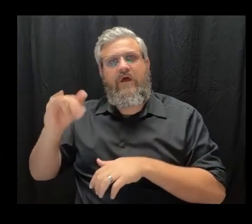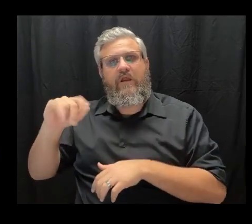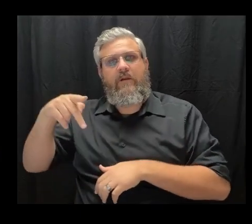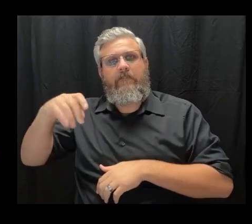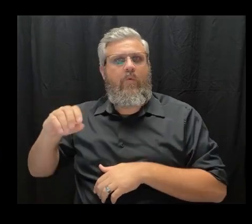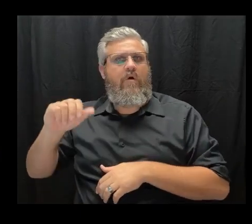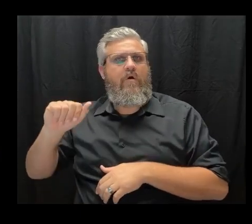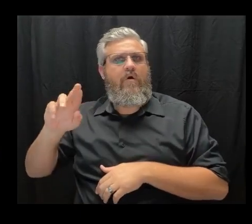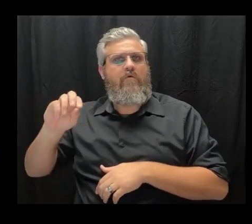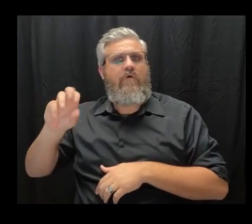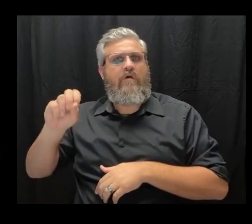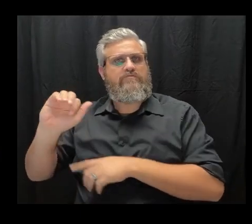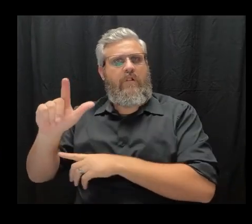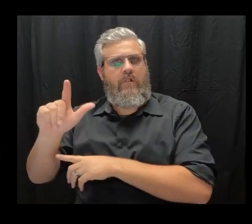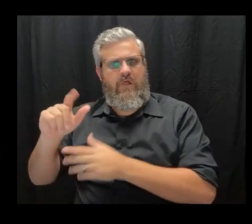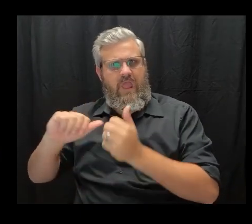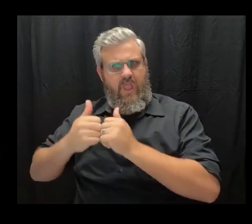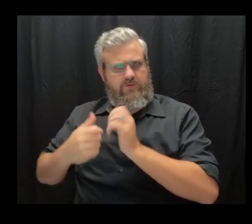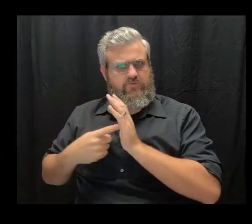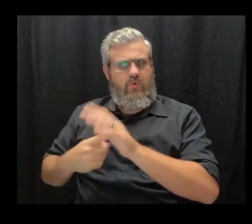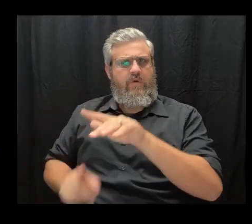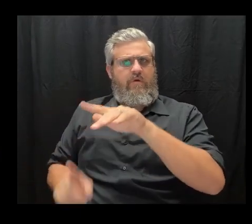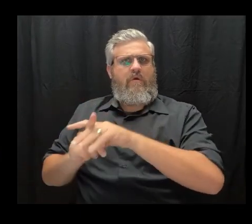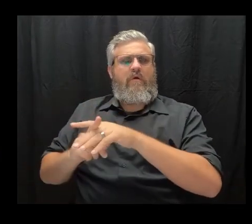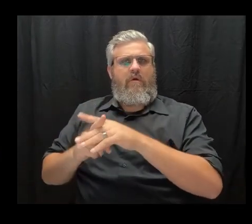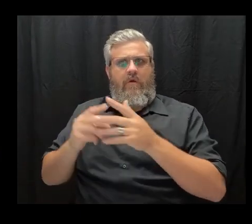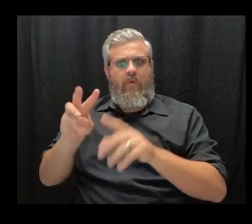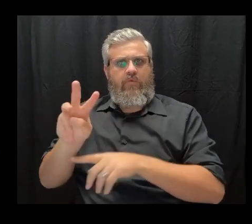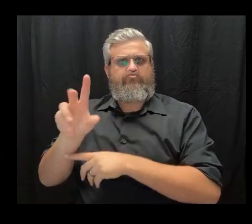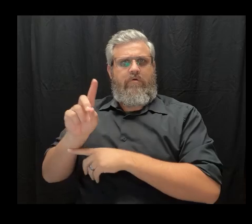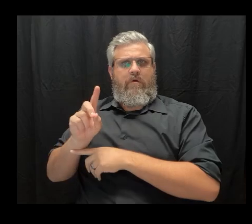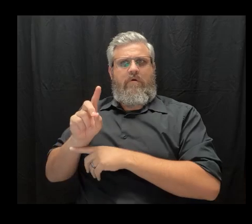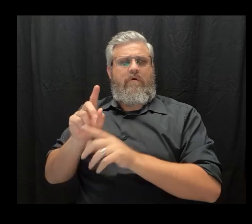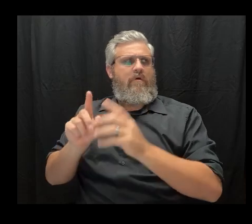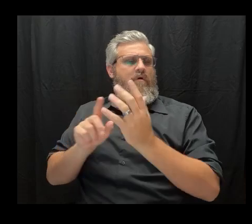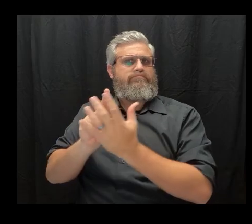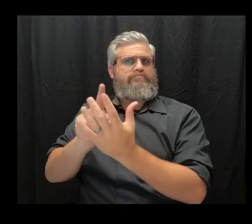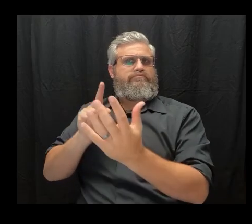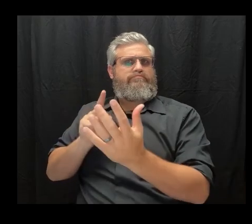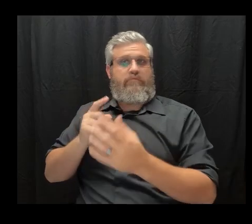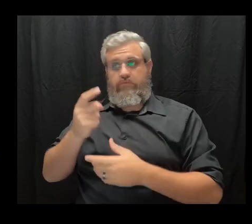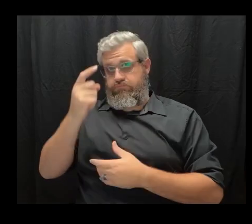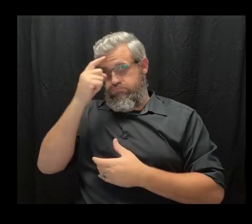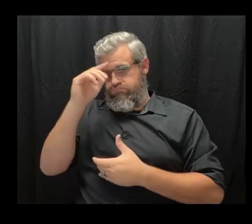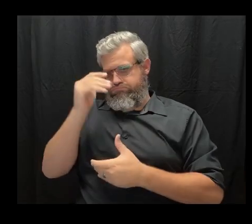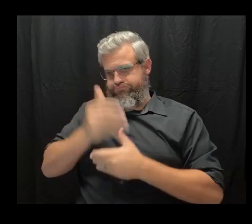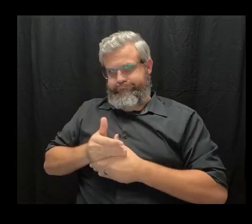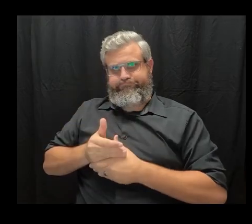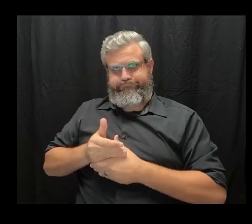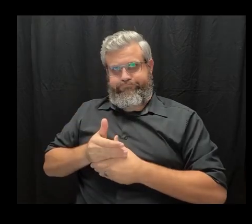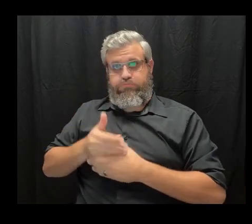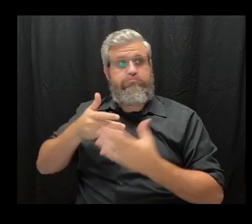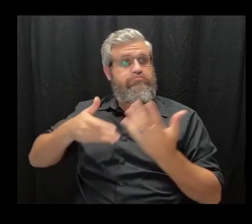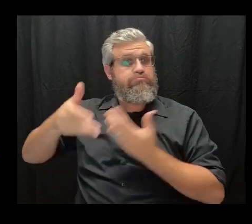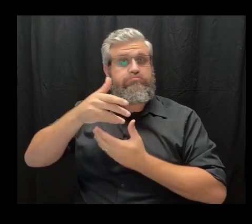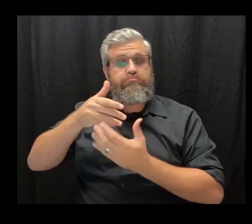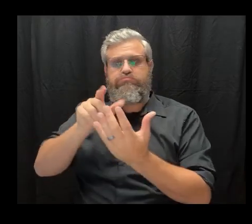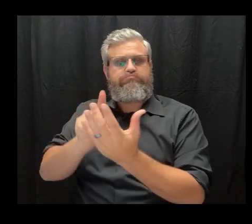characterized by withdrawal or shutdown, during which a student may disengage from their surroundings or experience